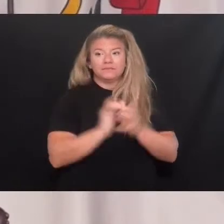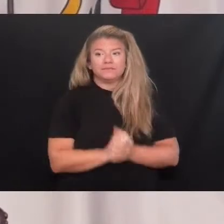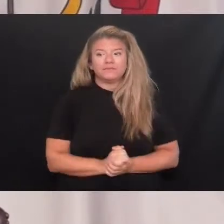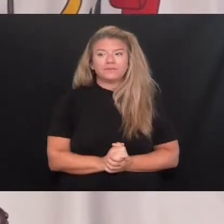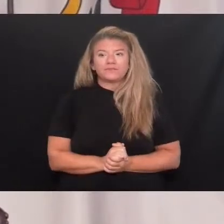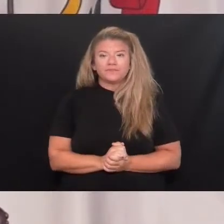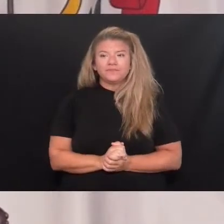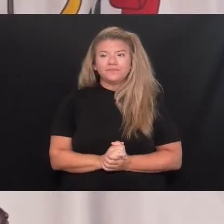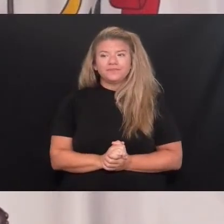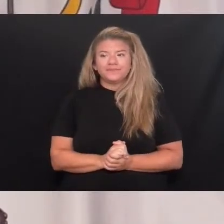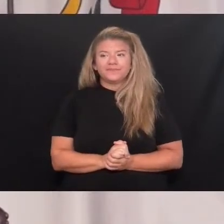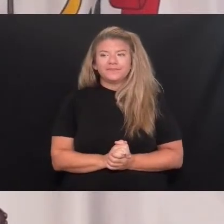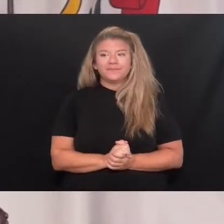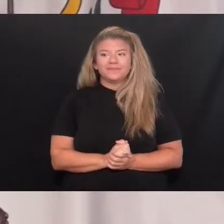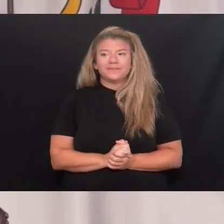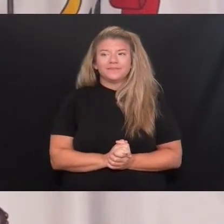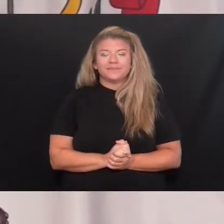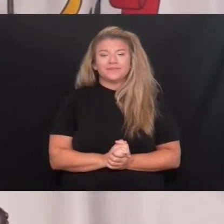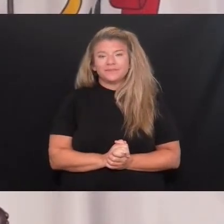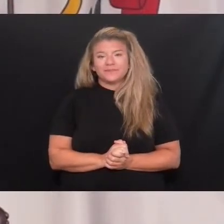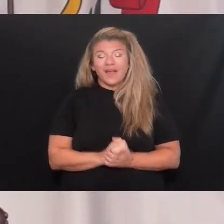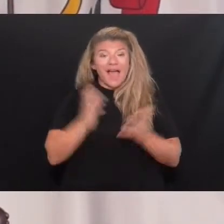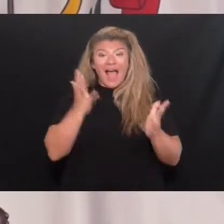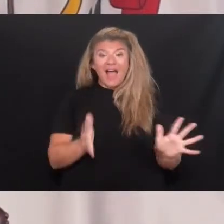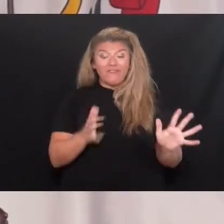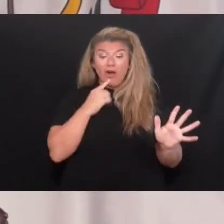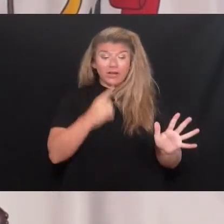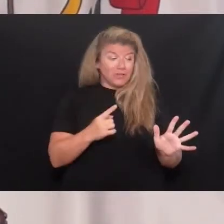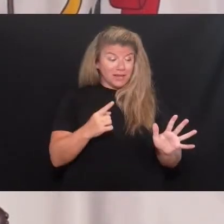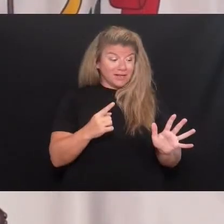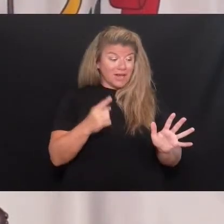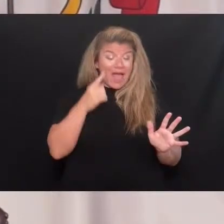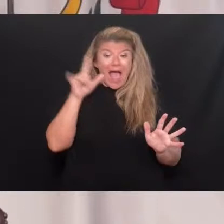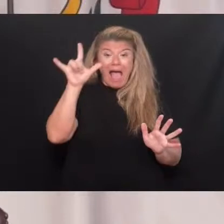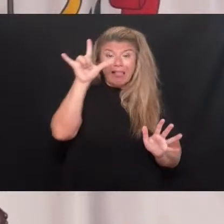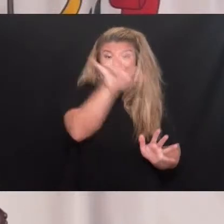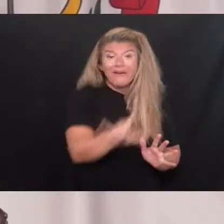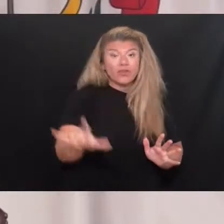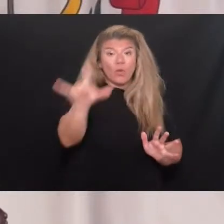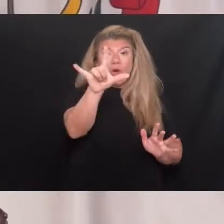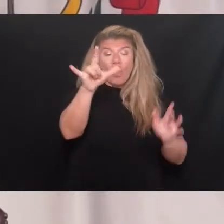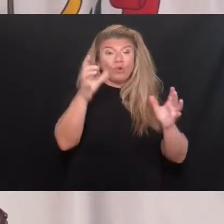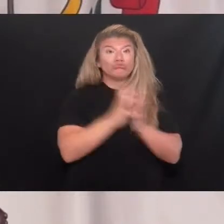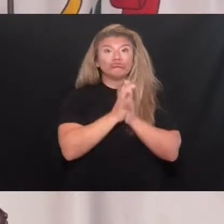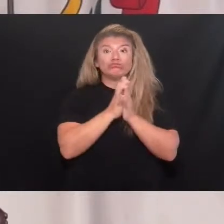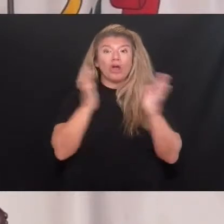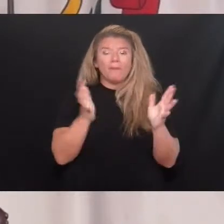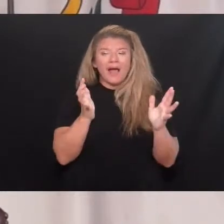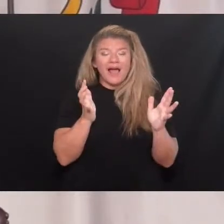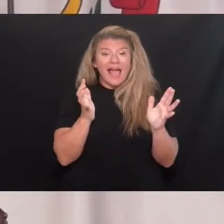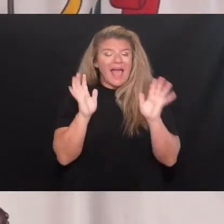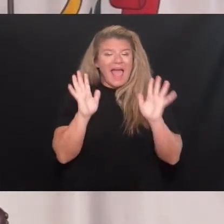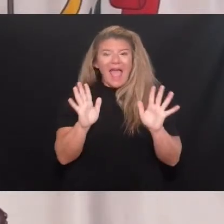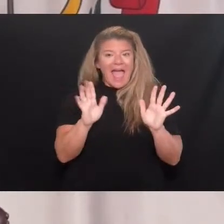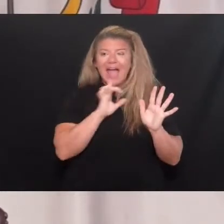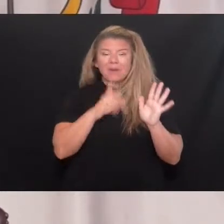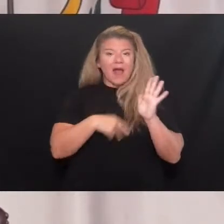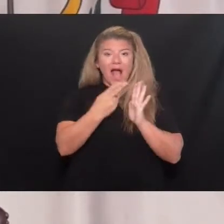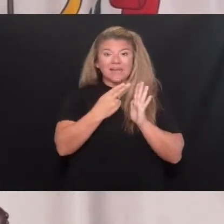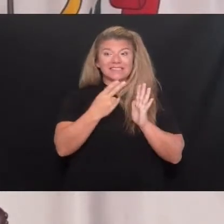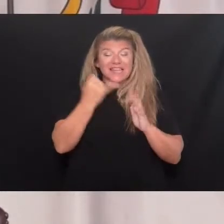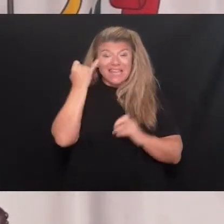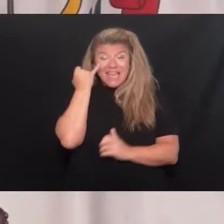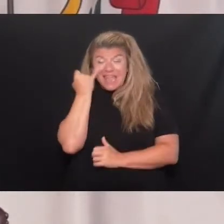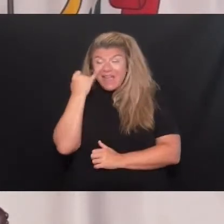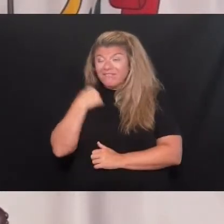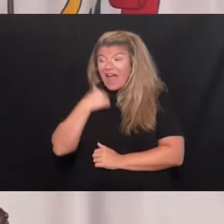know, like I said, I love you with all my soul. And there's no chance on the planet that if I knew